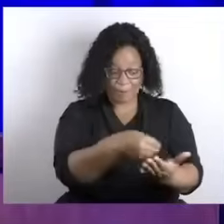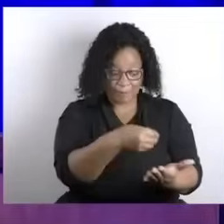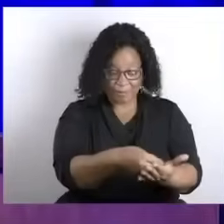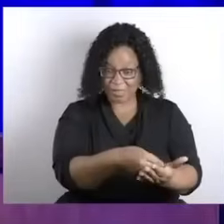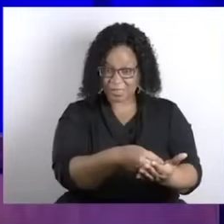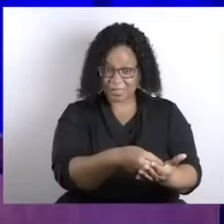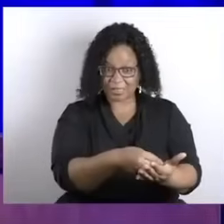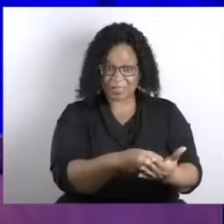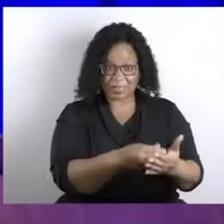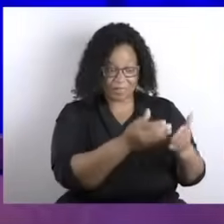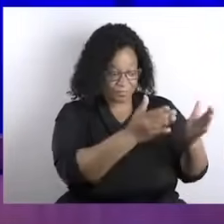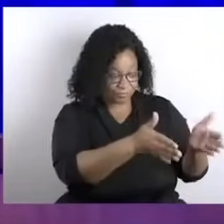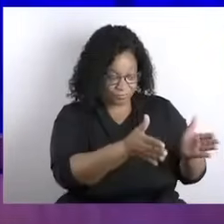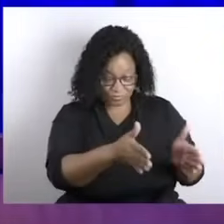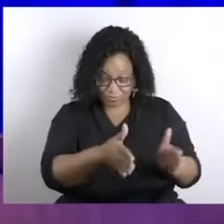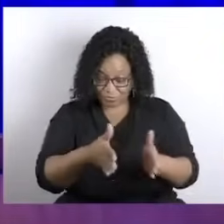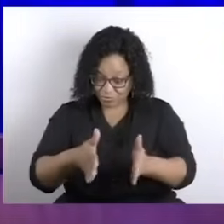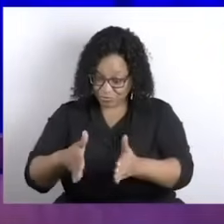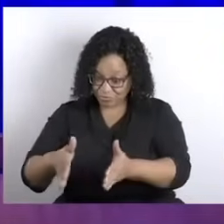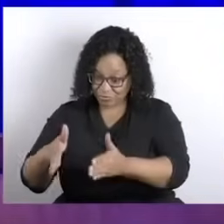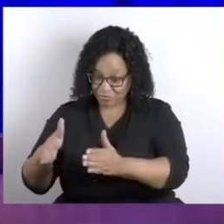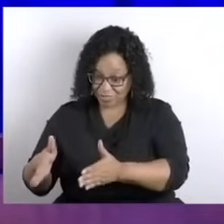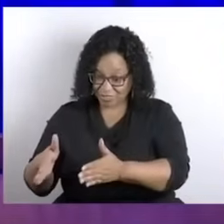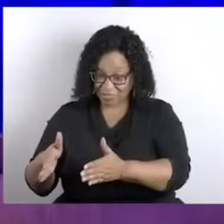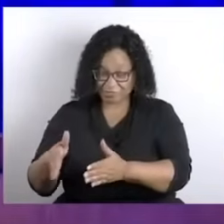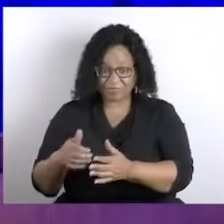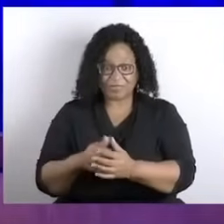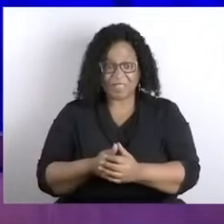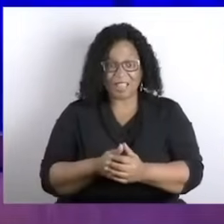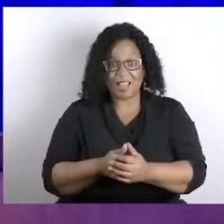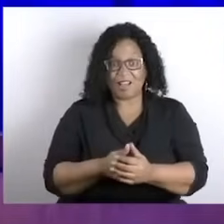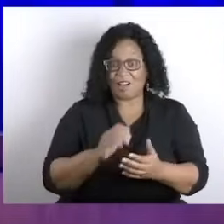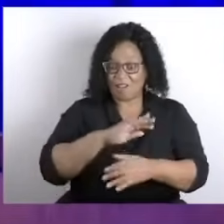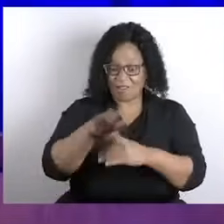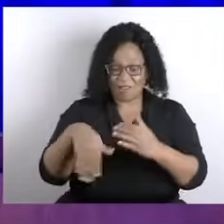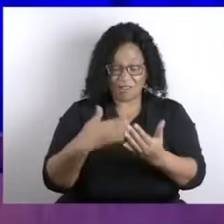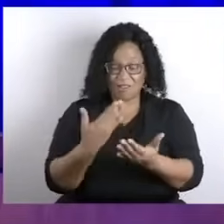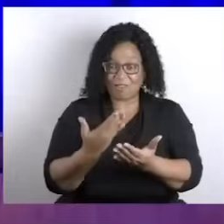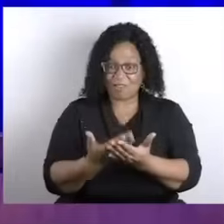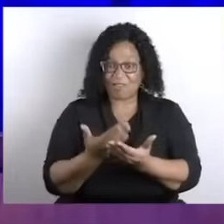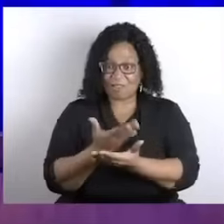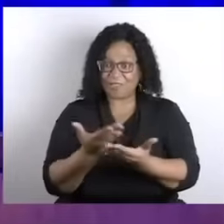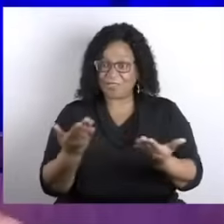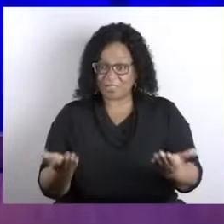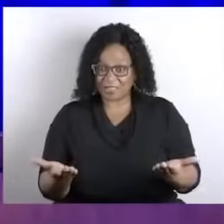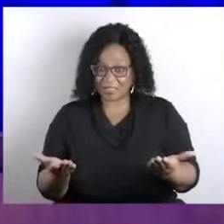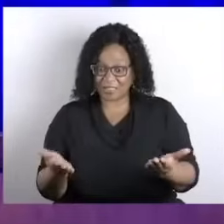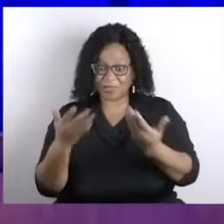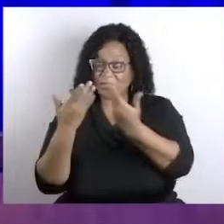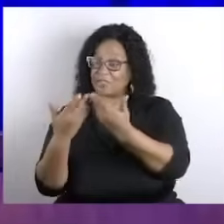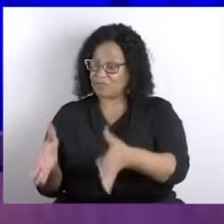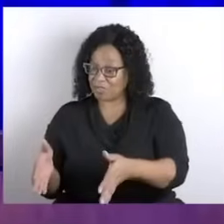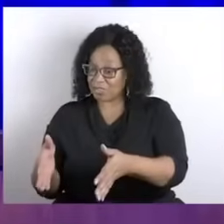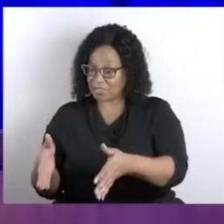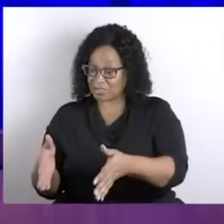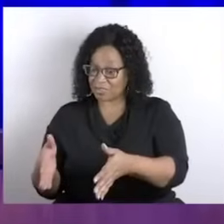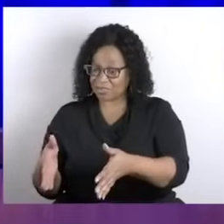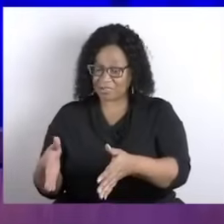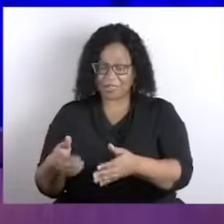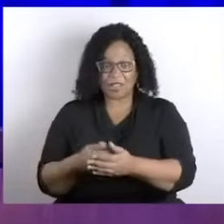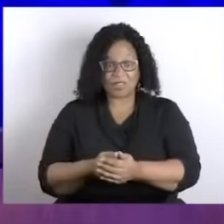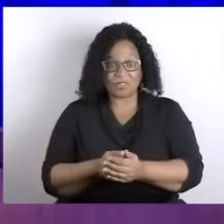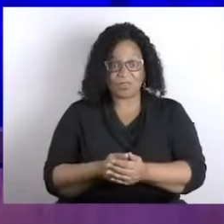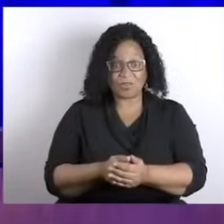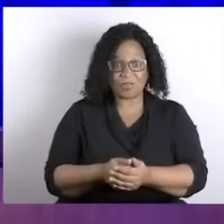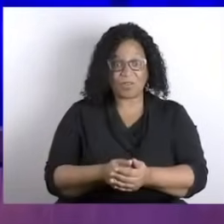make sure that every dime is in place when the final tally has been given, when the invoice has been committed